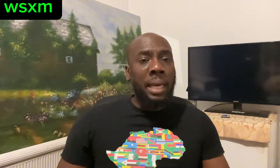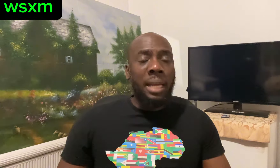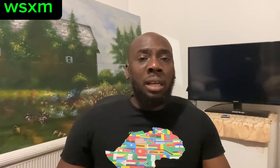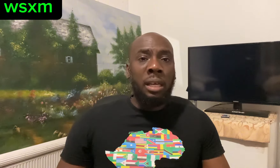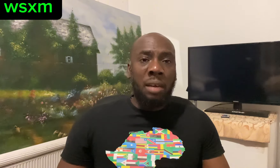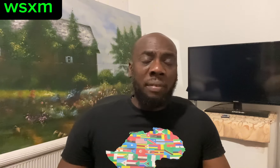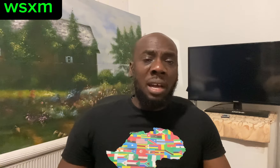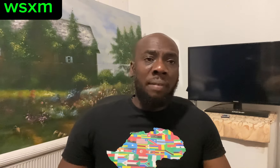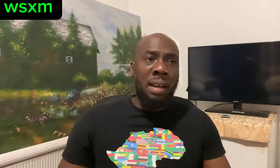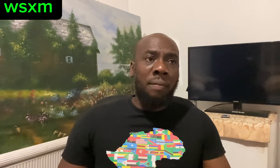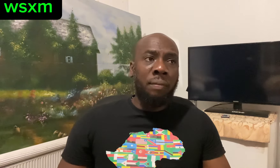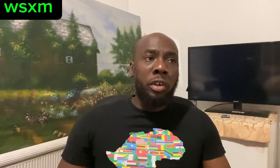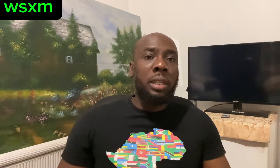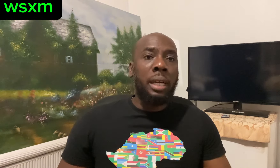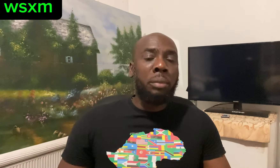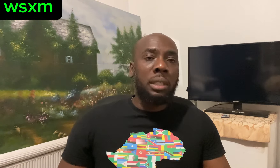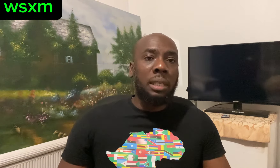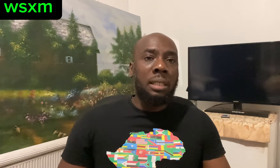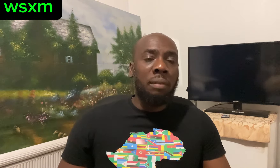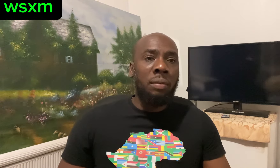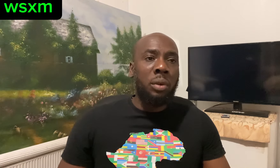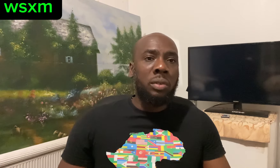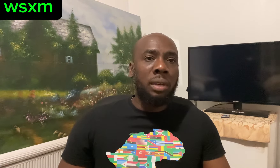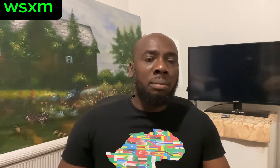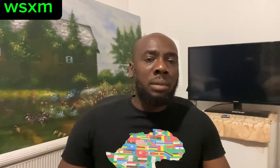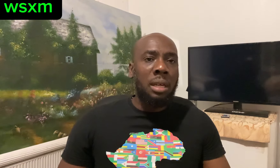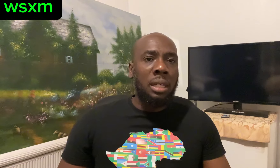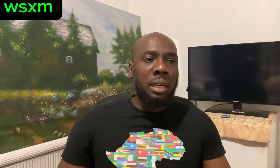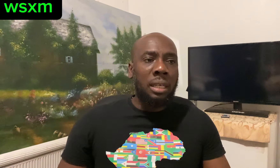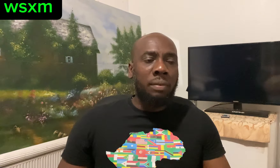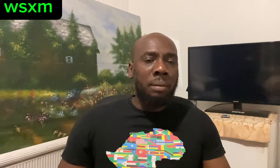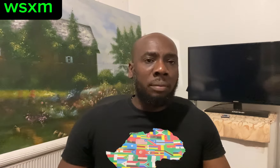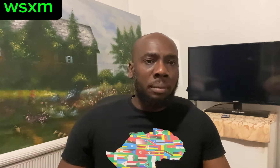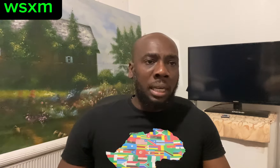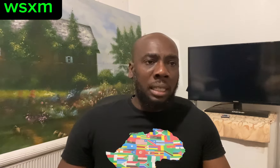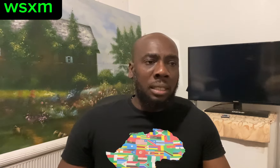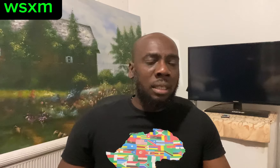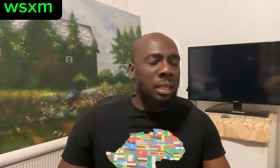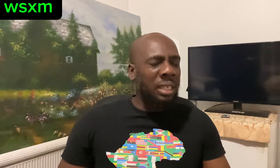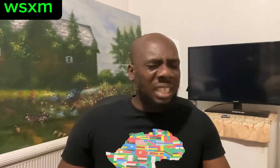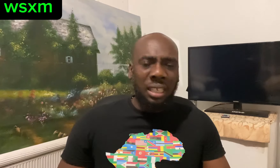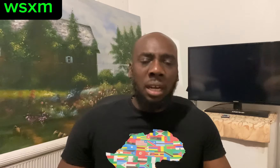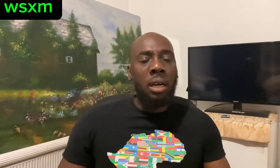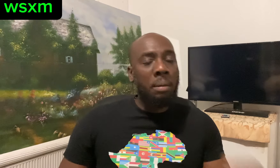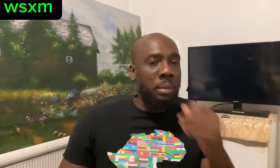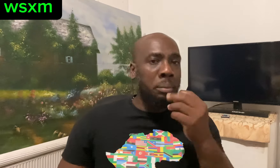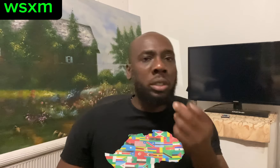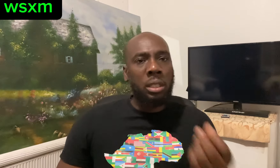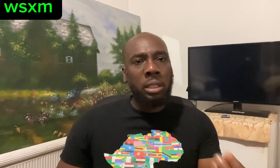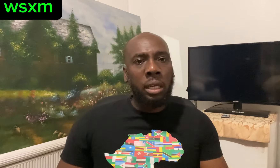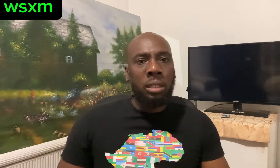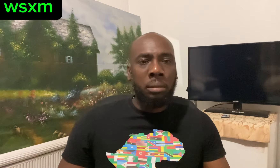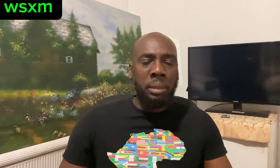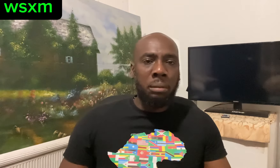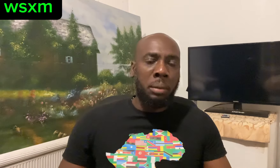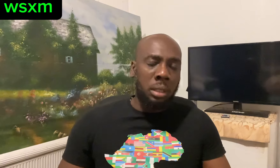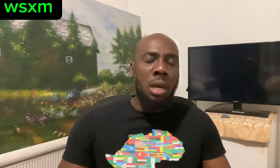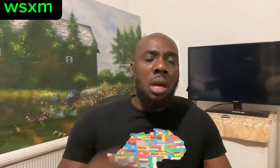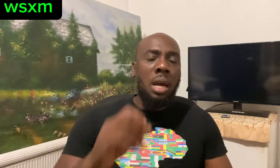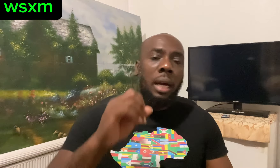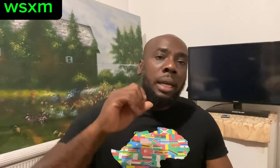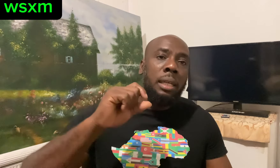Between the MK and the EFF, they have like 39% of the votes from Kadiskan. The pronunciation is